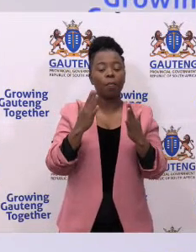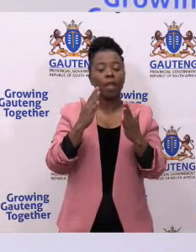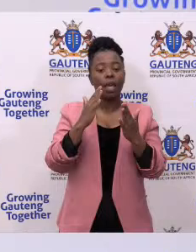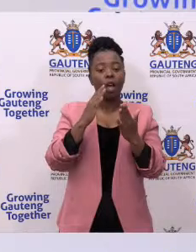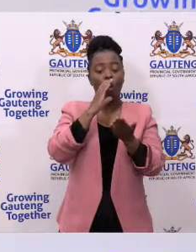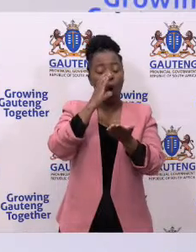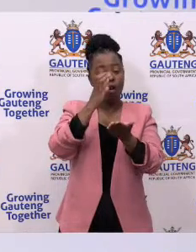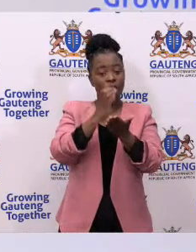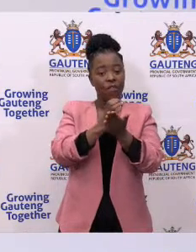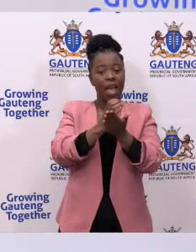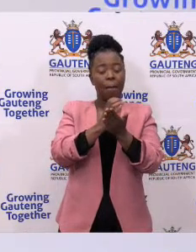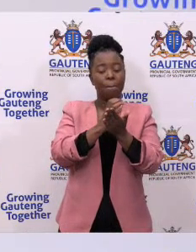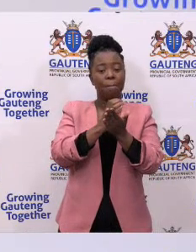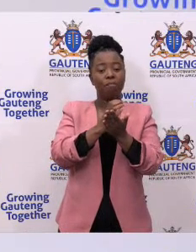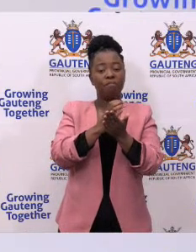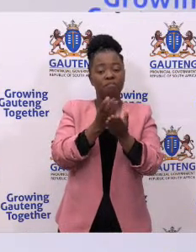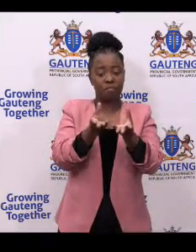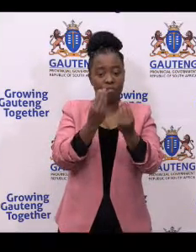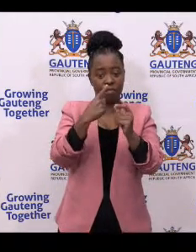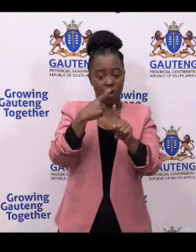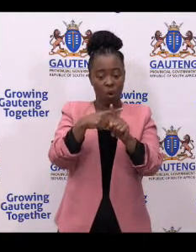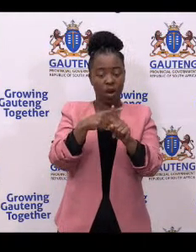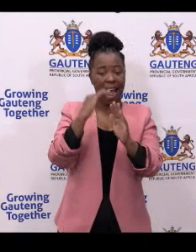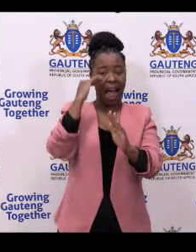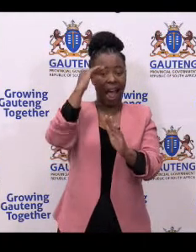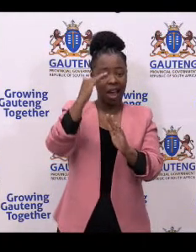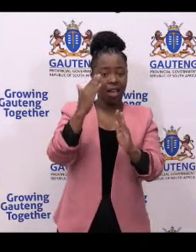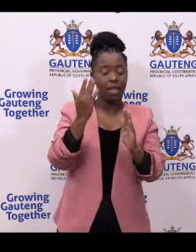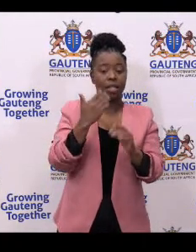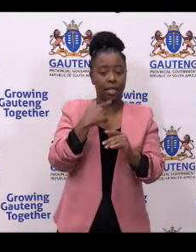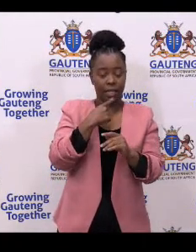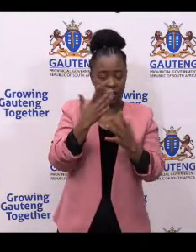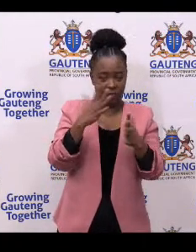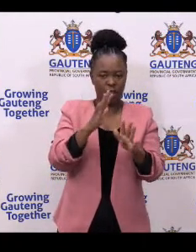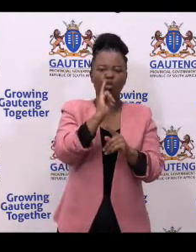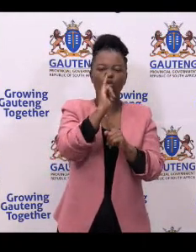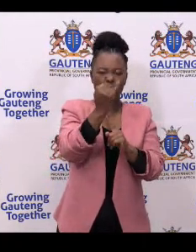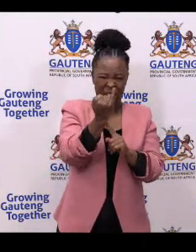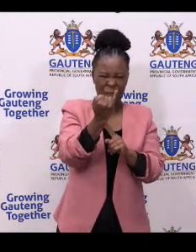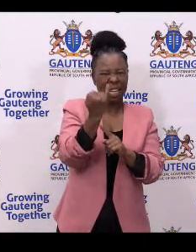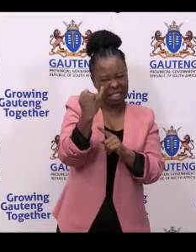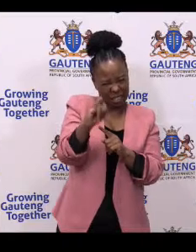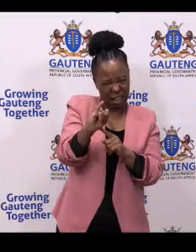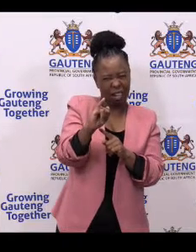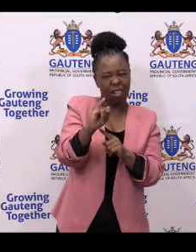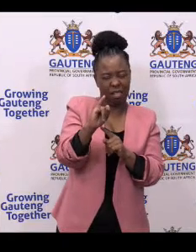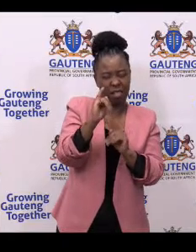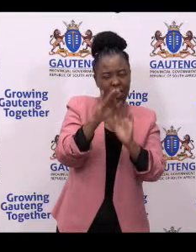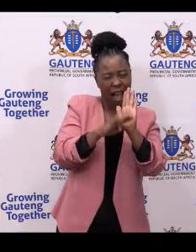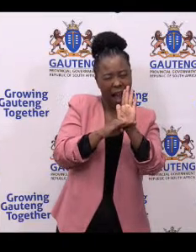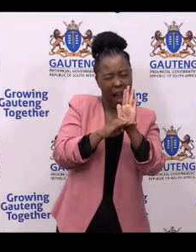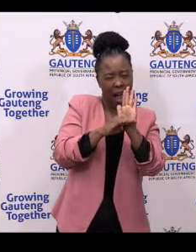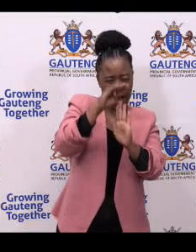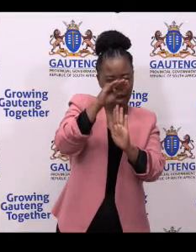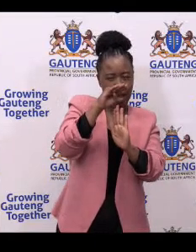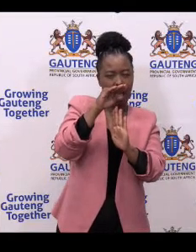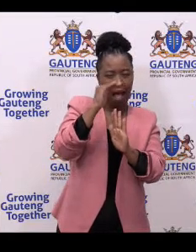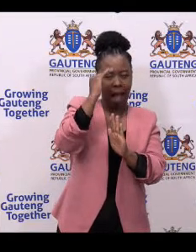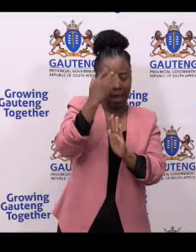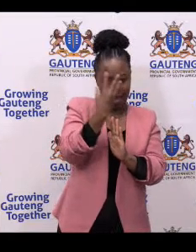cases and active cases per district. Like I've said, Johannesburg still remains the highest in this point.